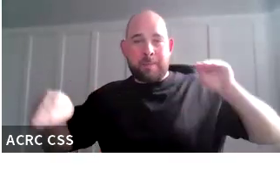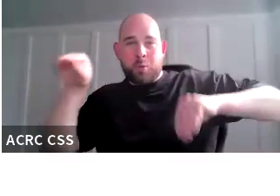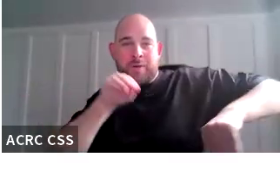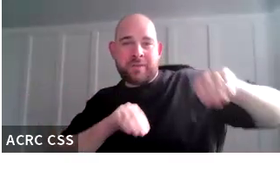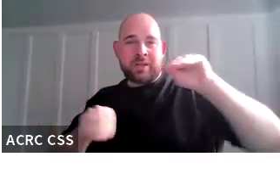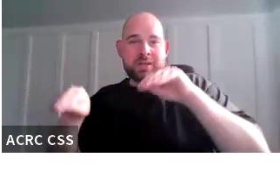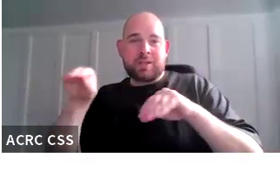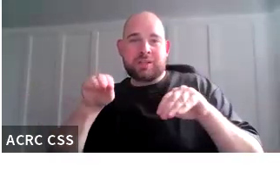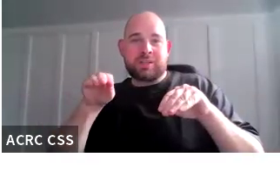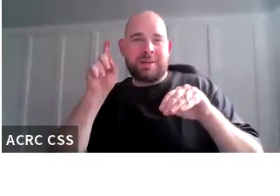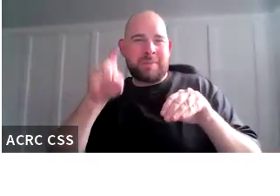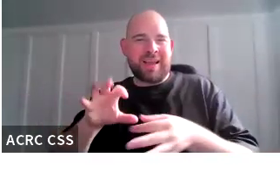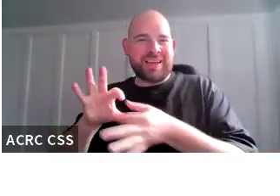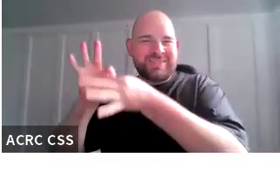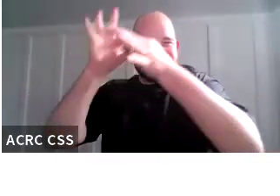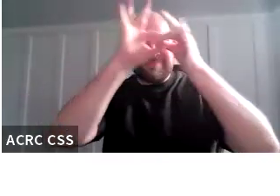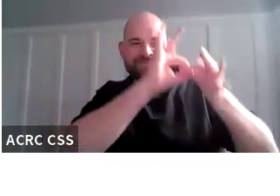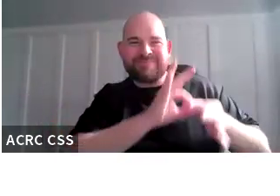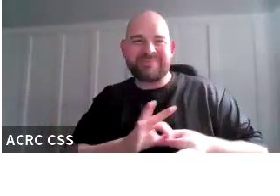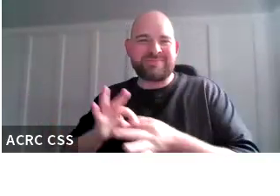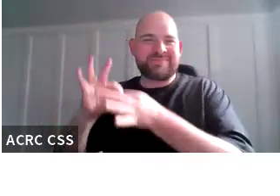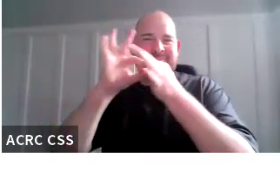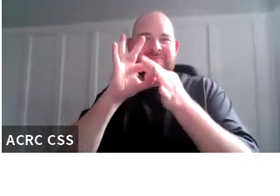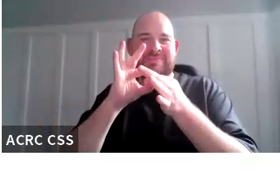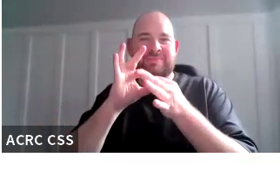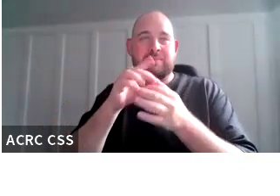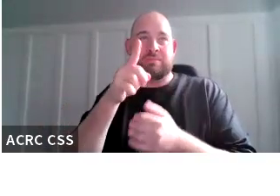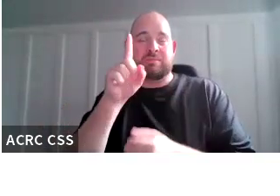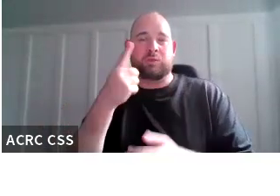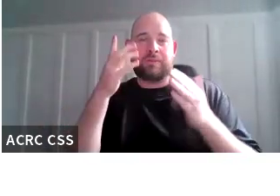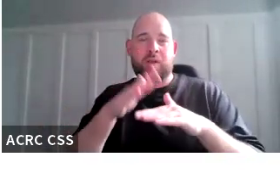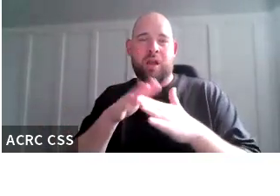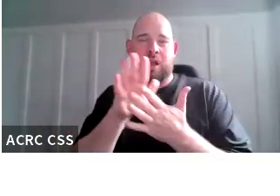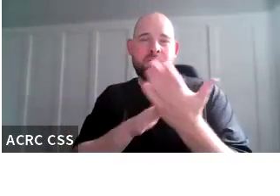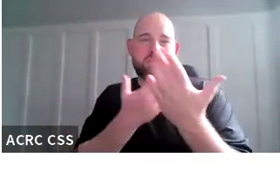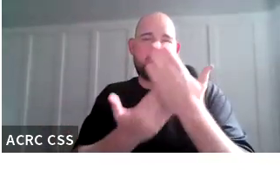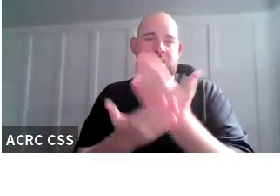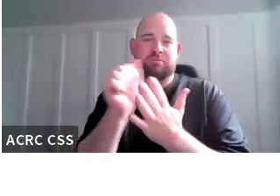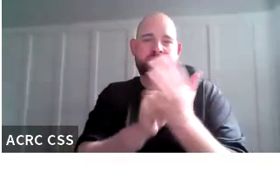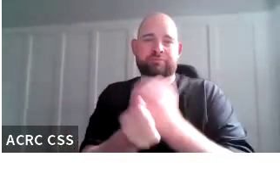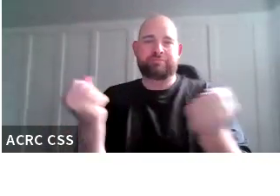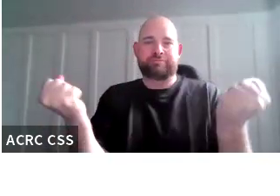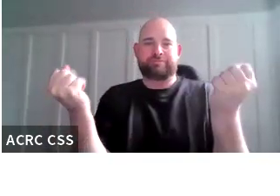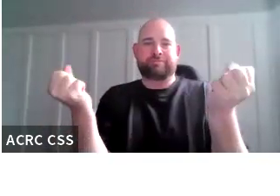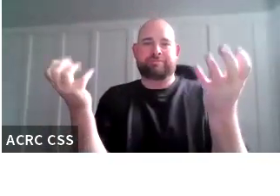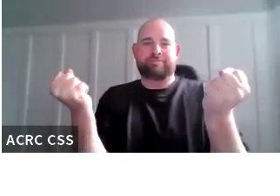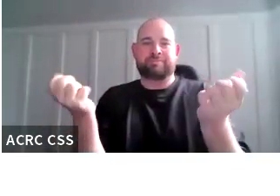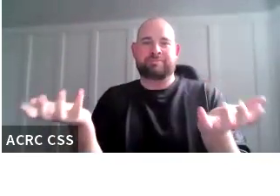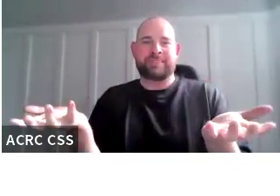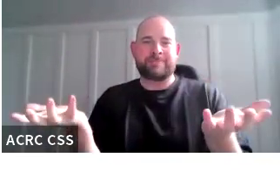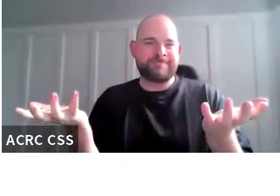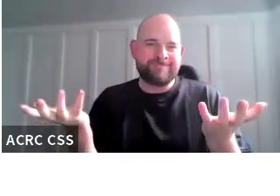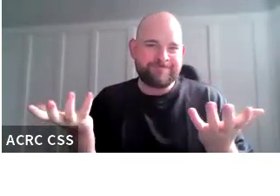expression. Um, um, and so all of those things are happening at the same time and